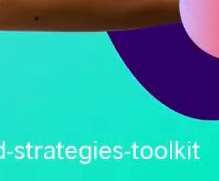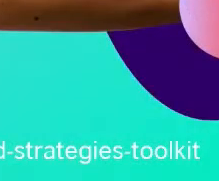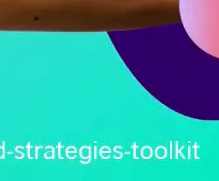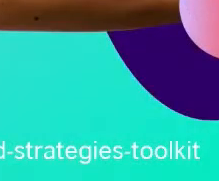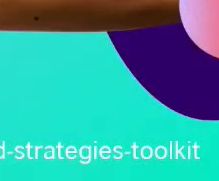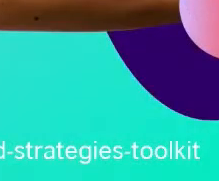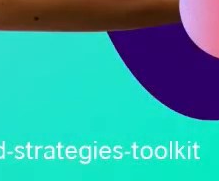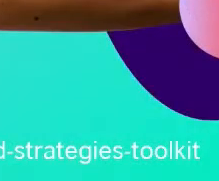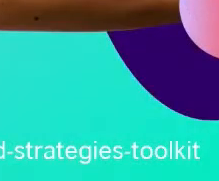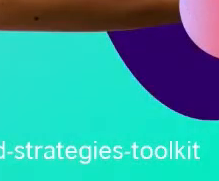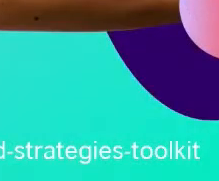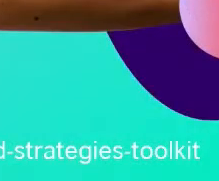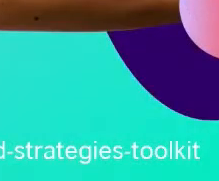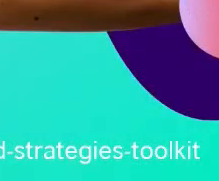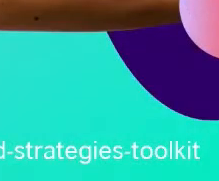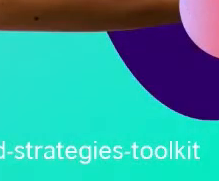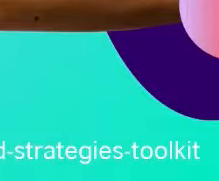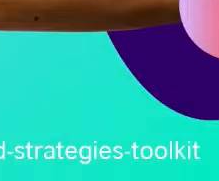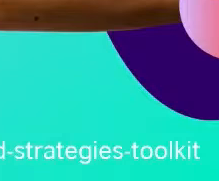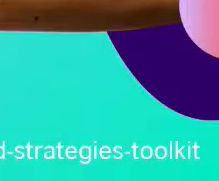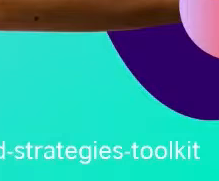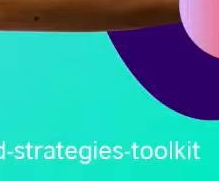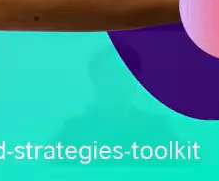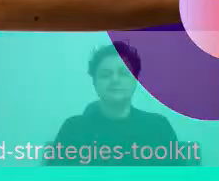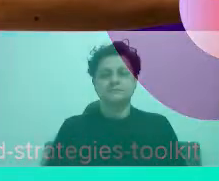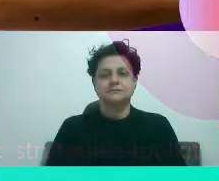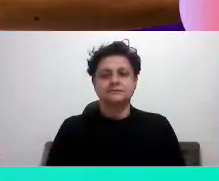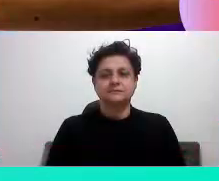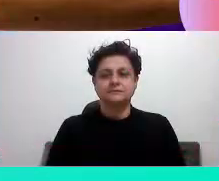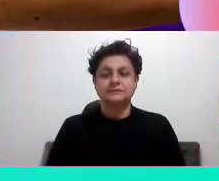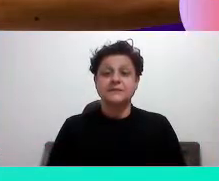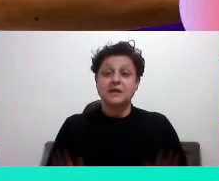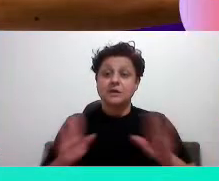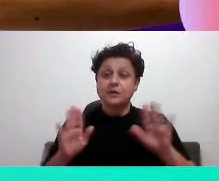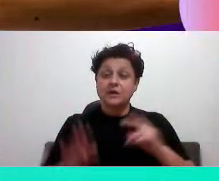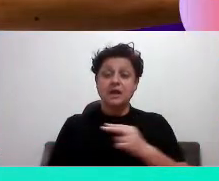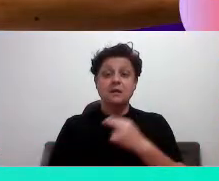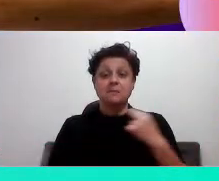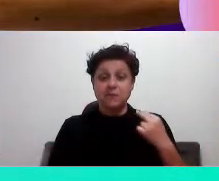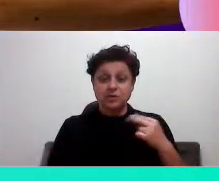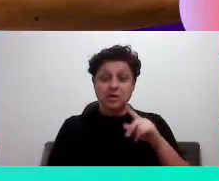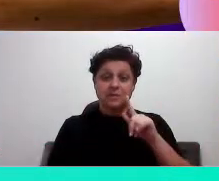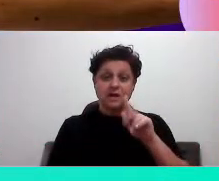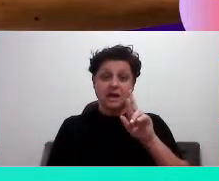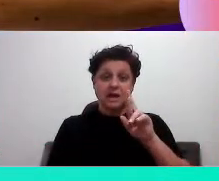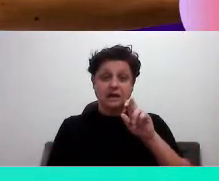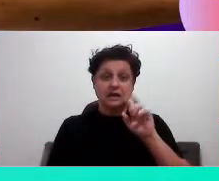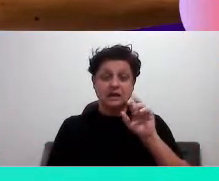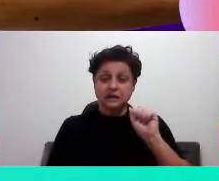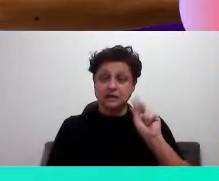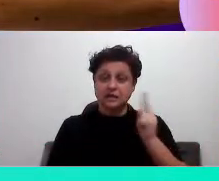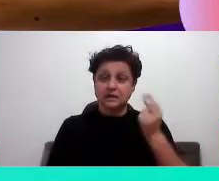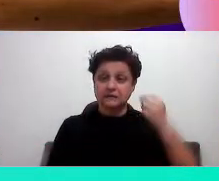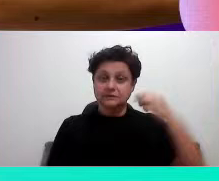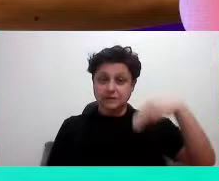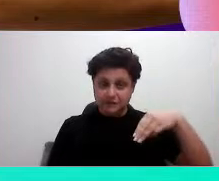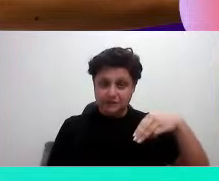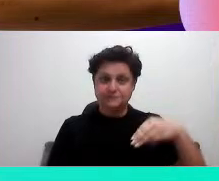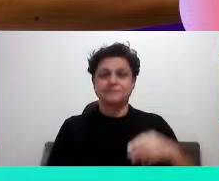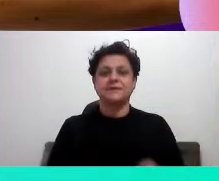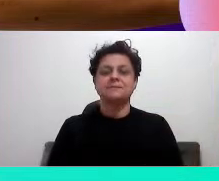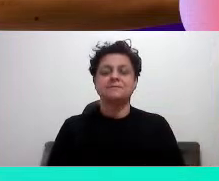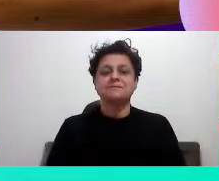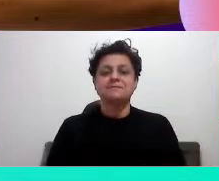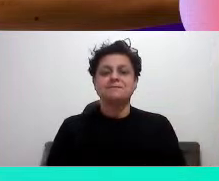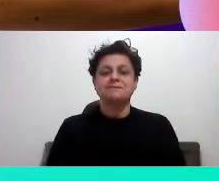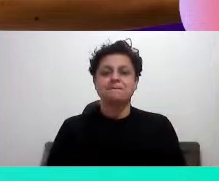Hello, my name is Graham Stanley, and I am the Teacher Development Lead for the British Council. And today I'm going to be talking about creating